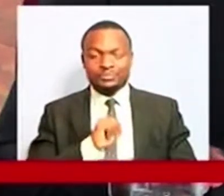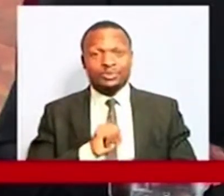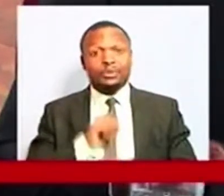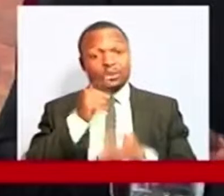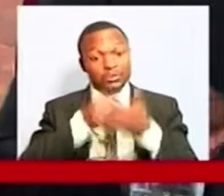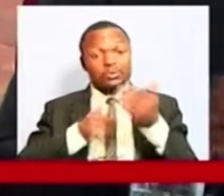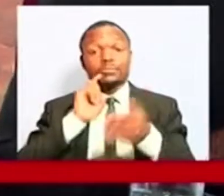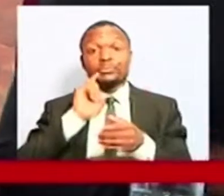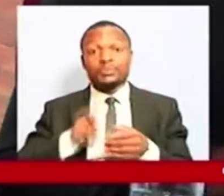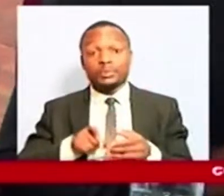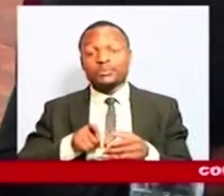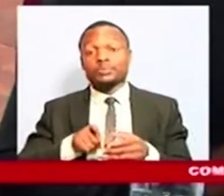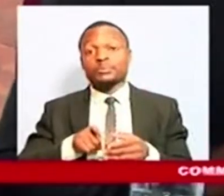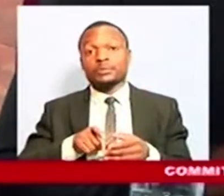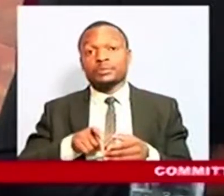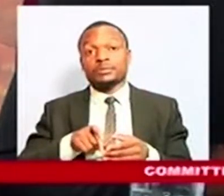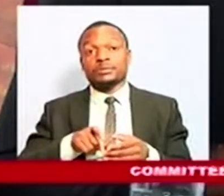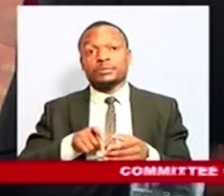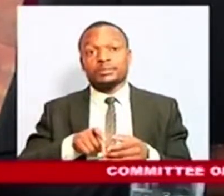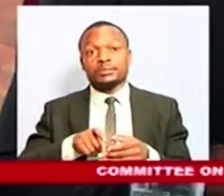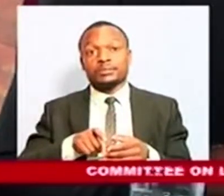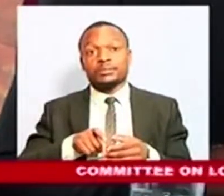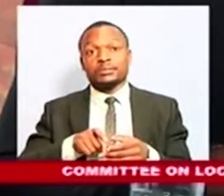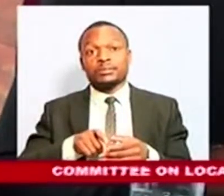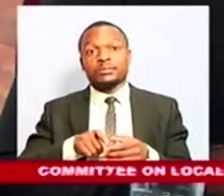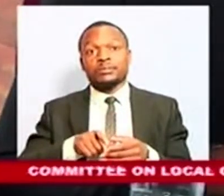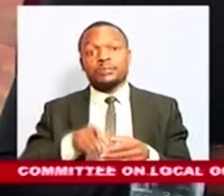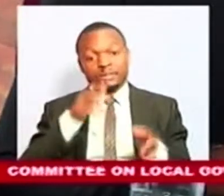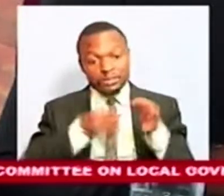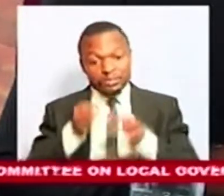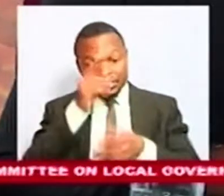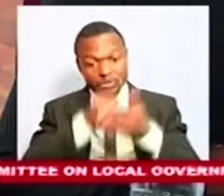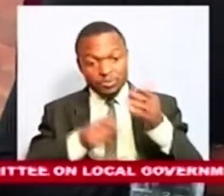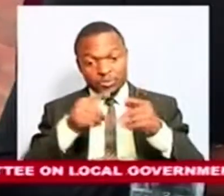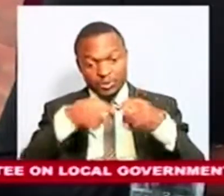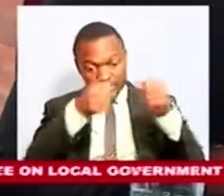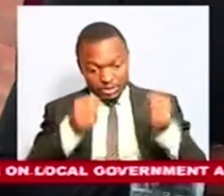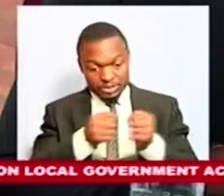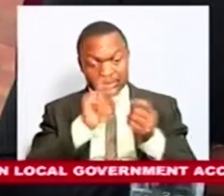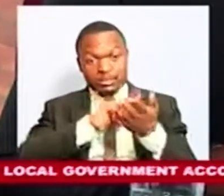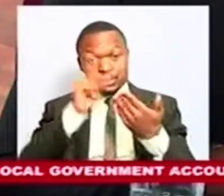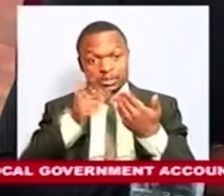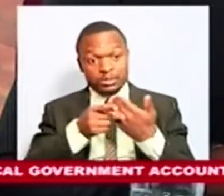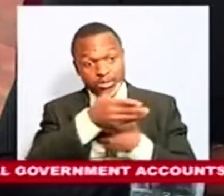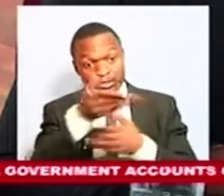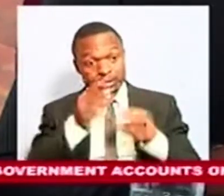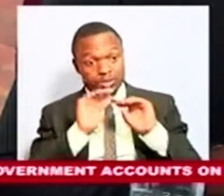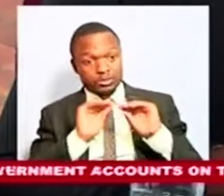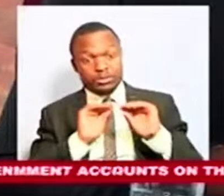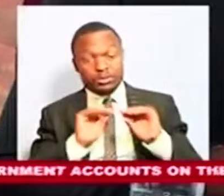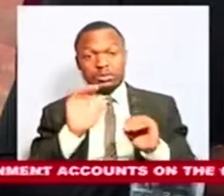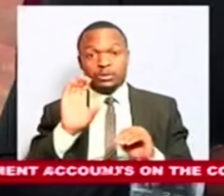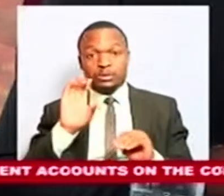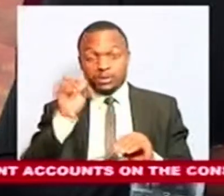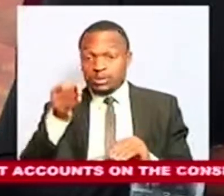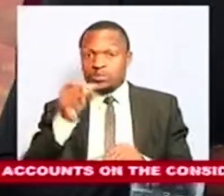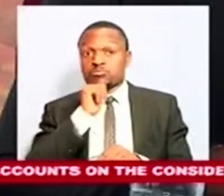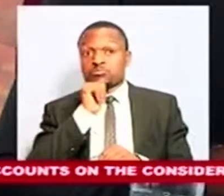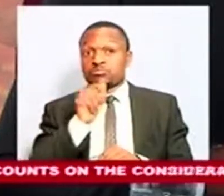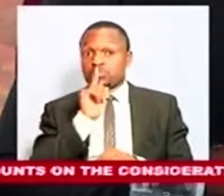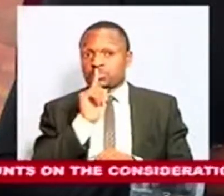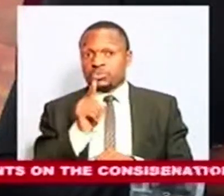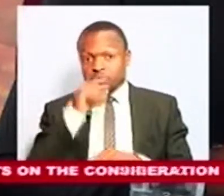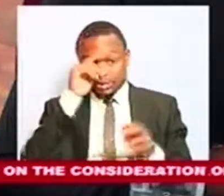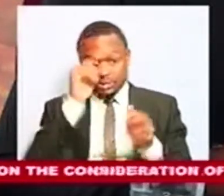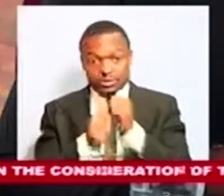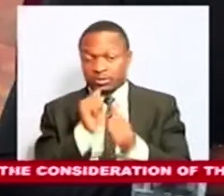should establish is what kind of program was there. Possibly there was orientation for CDF. I'm not very sure because we